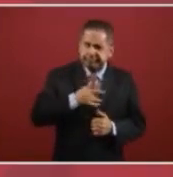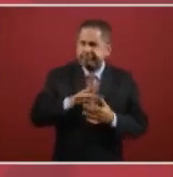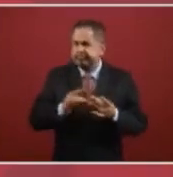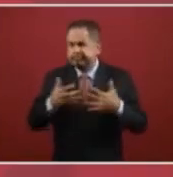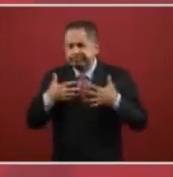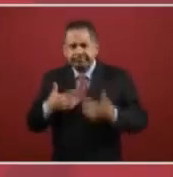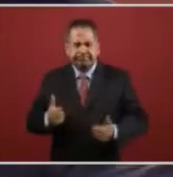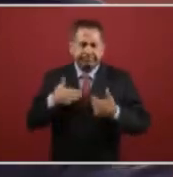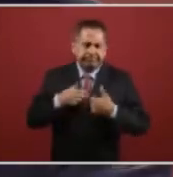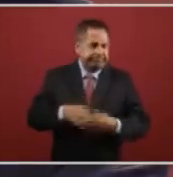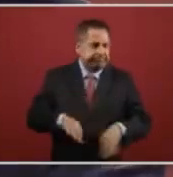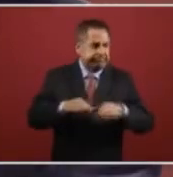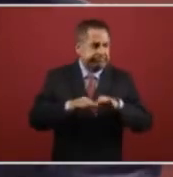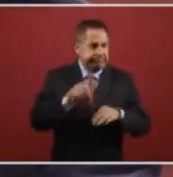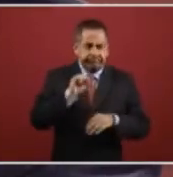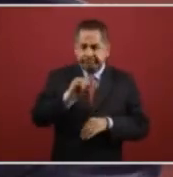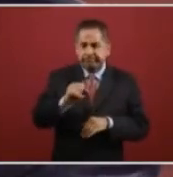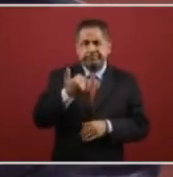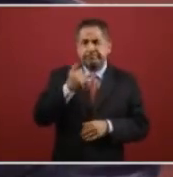Have a conscience.